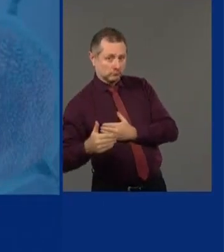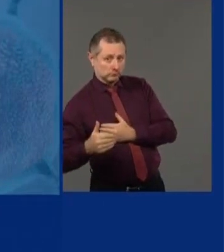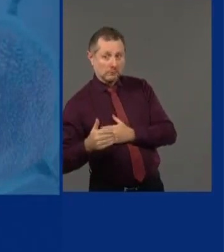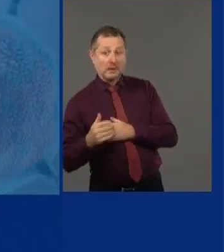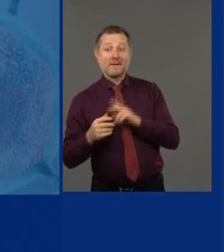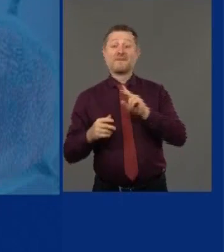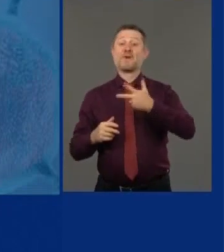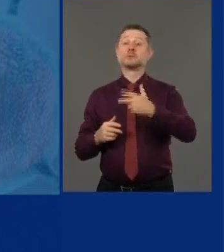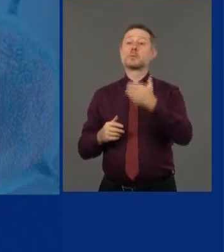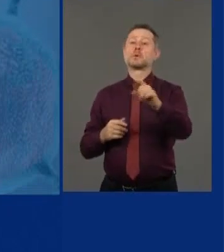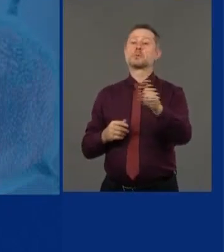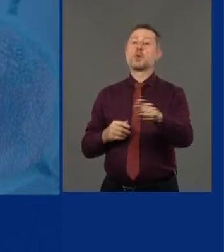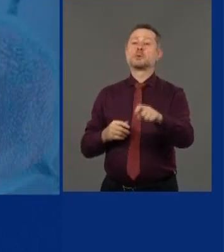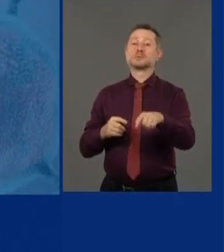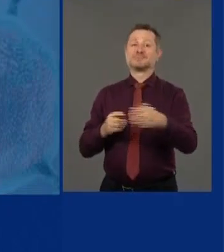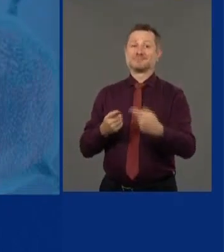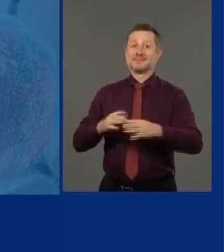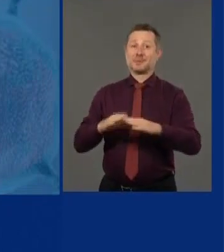begin on Monday.